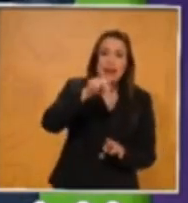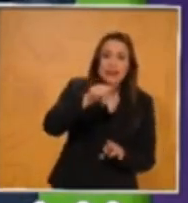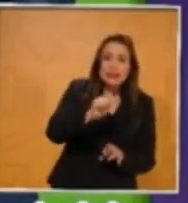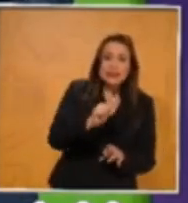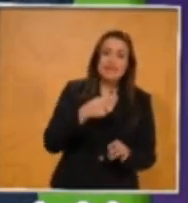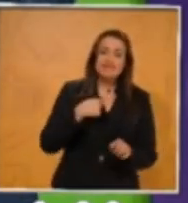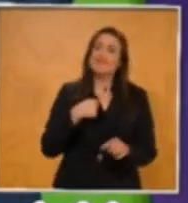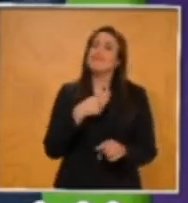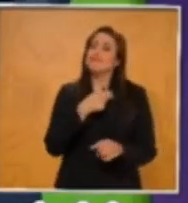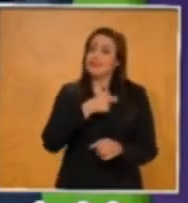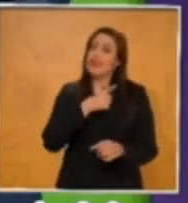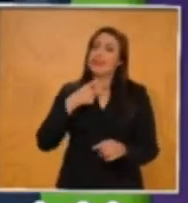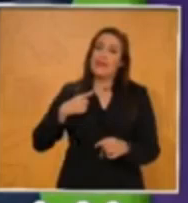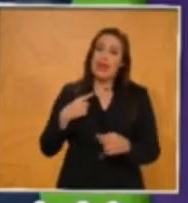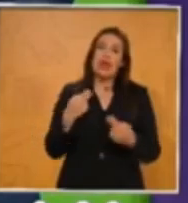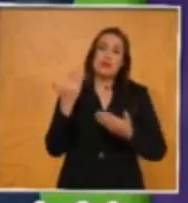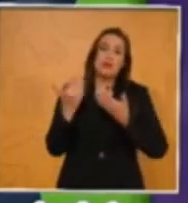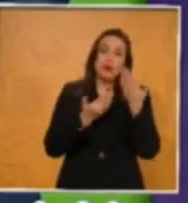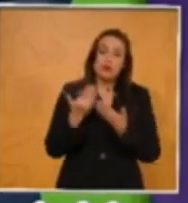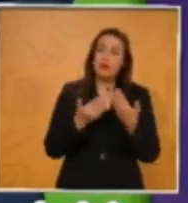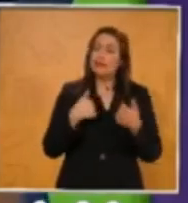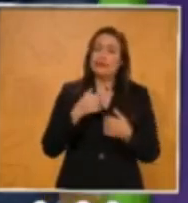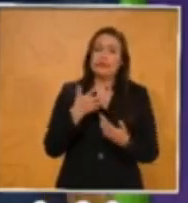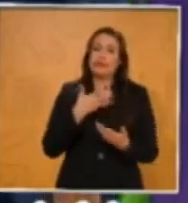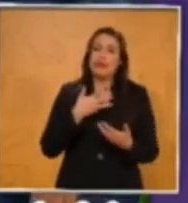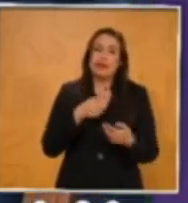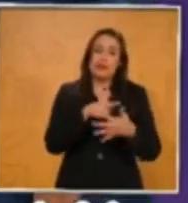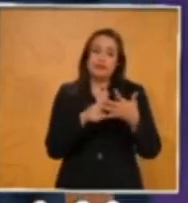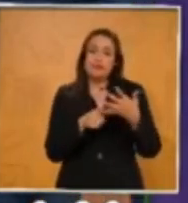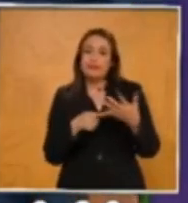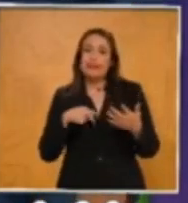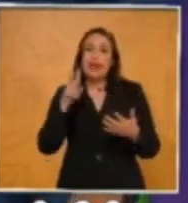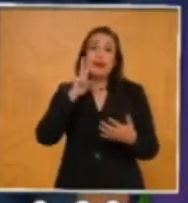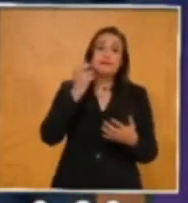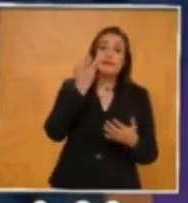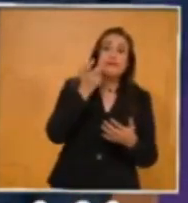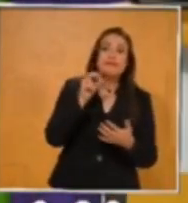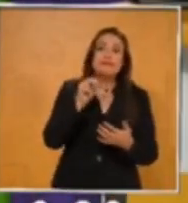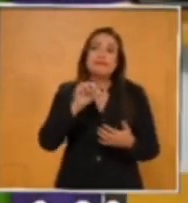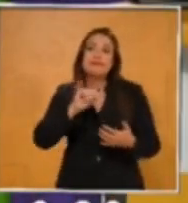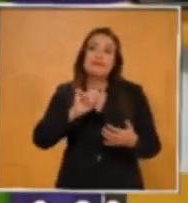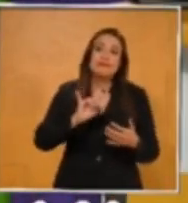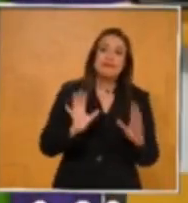them. We have no option. We have to memorize them.